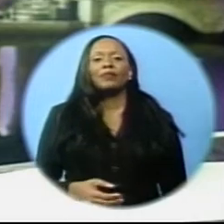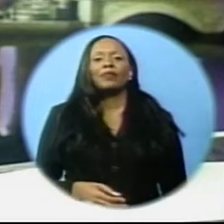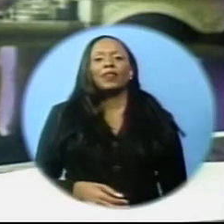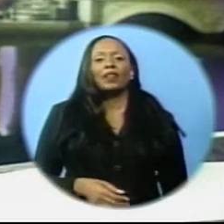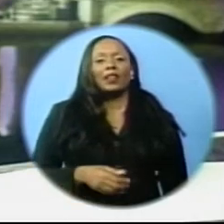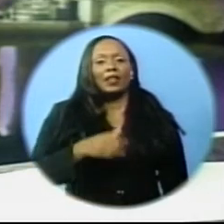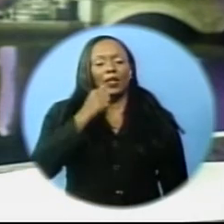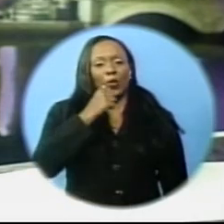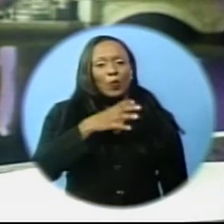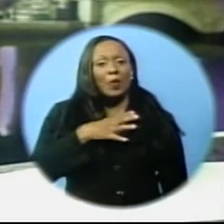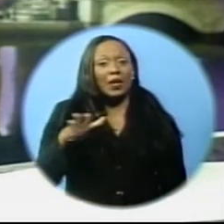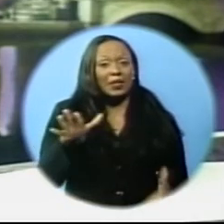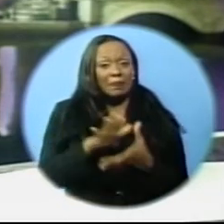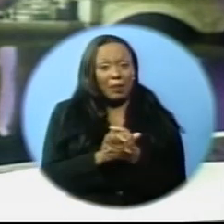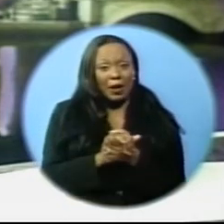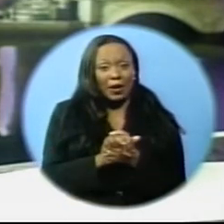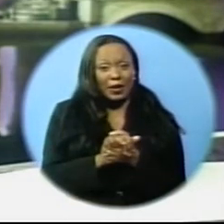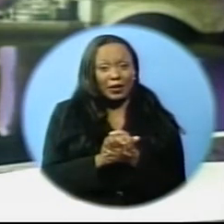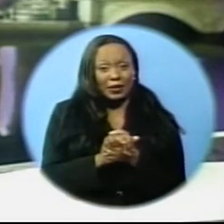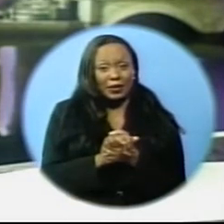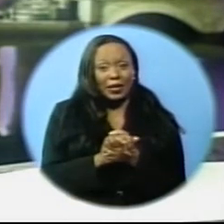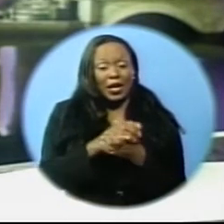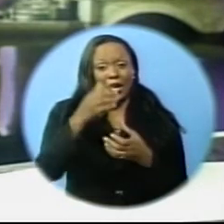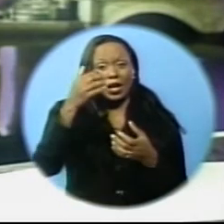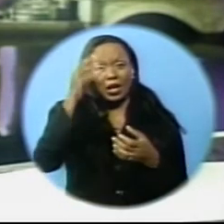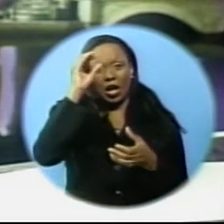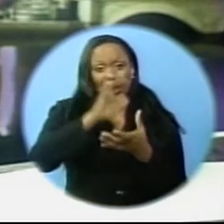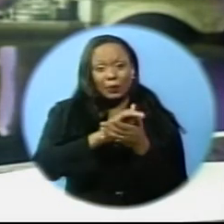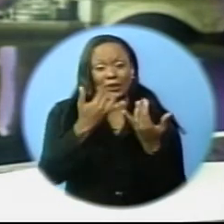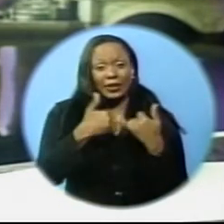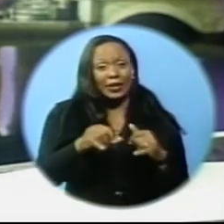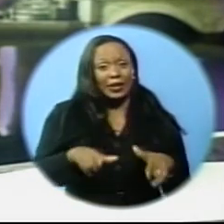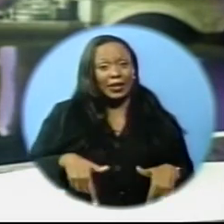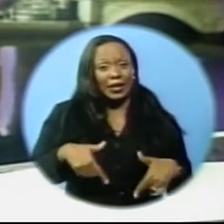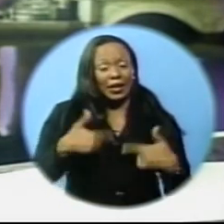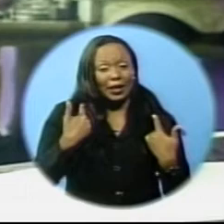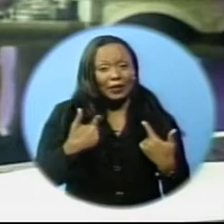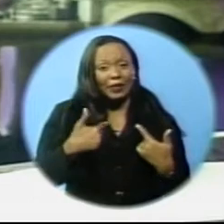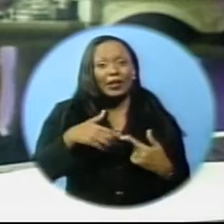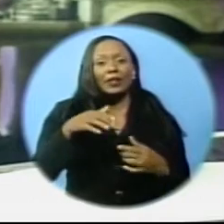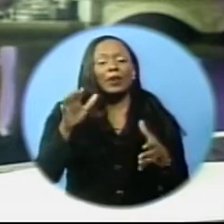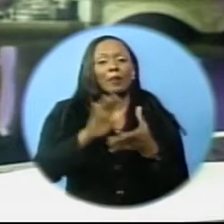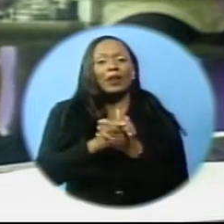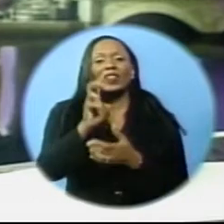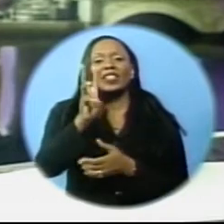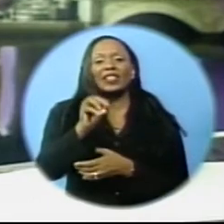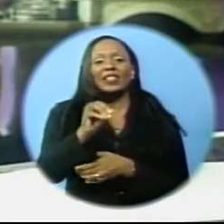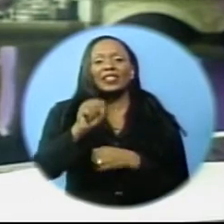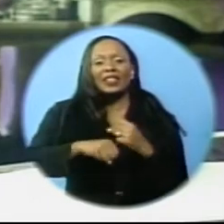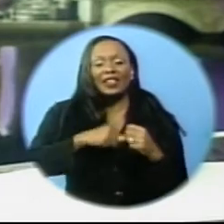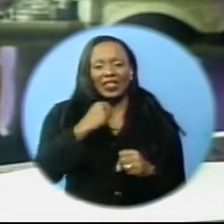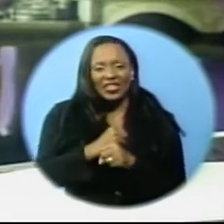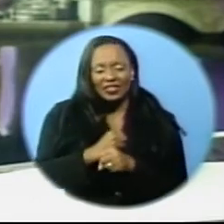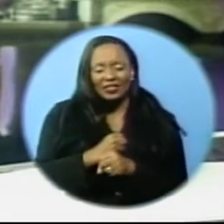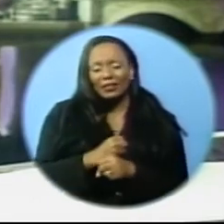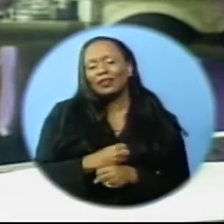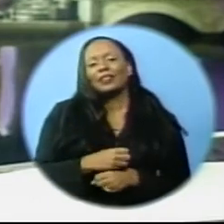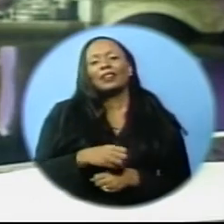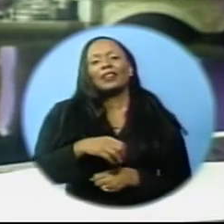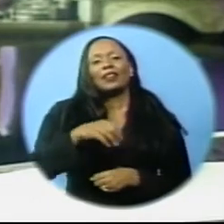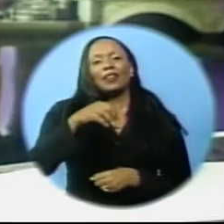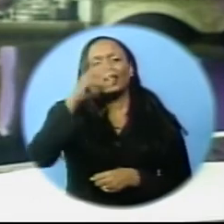Ms. Wilkinson still has her husband of 60 years, Gilbert Wilkinson, and he is 91 years of